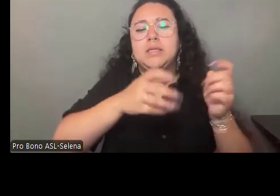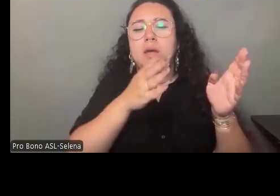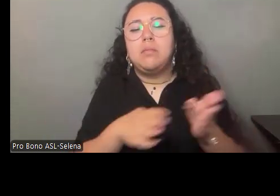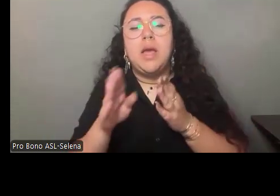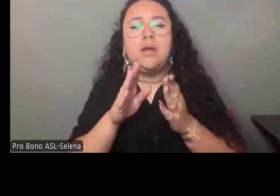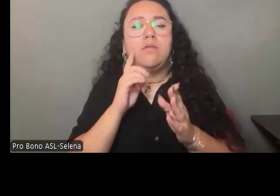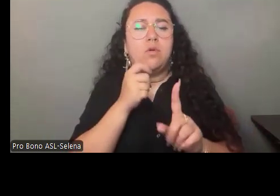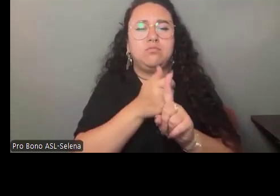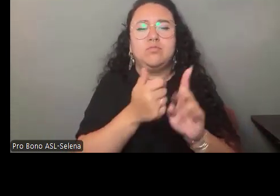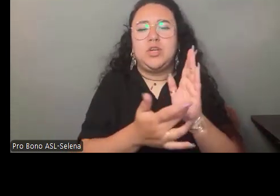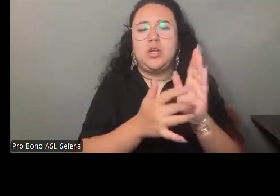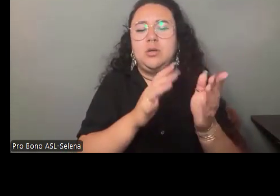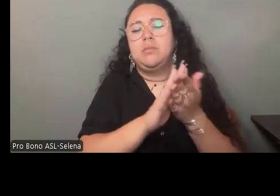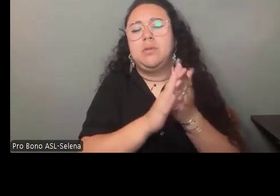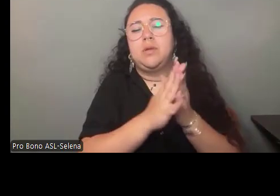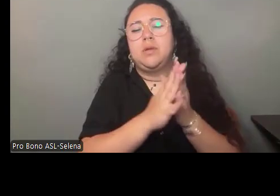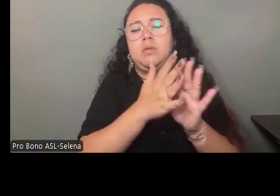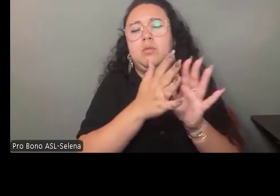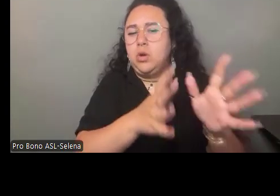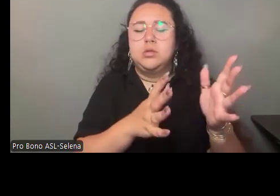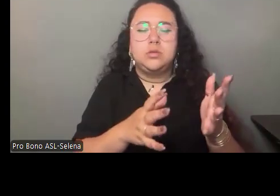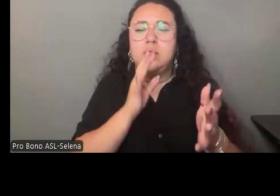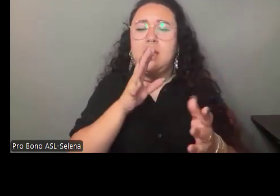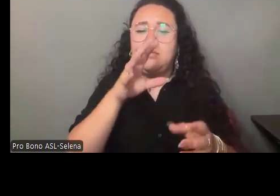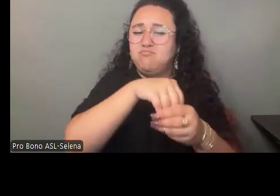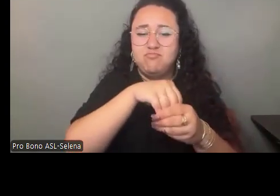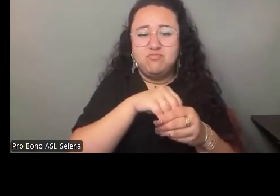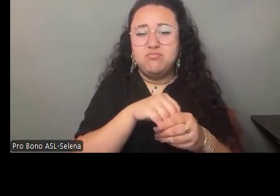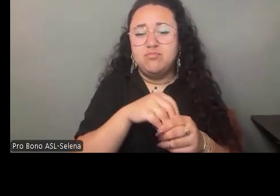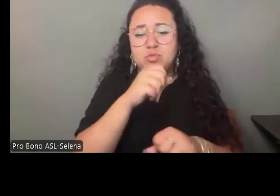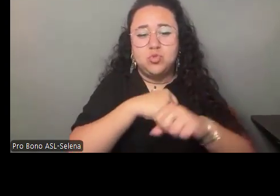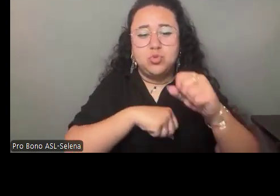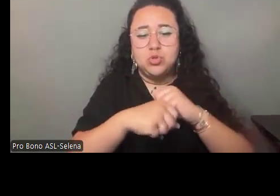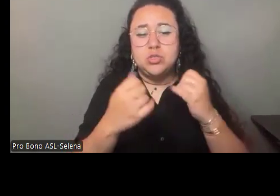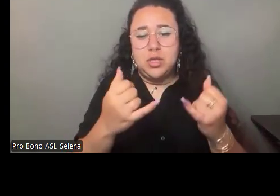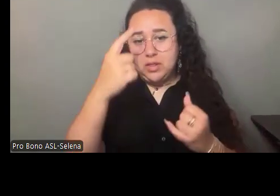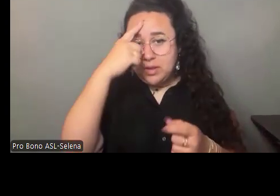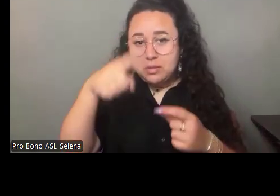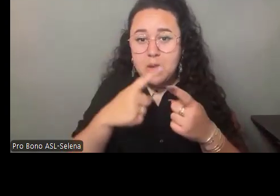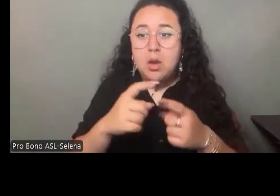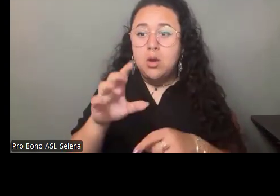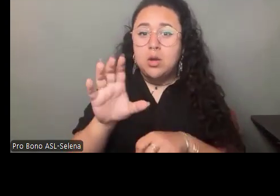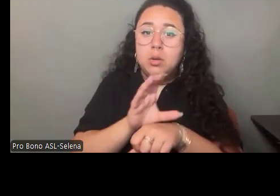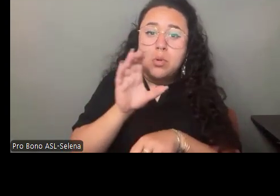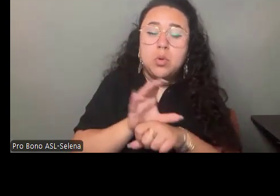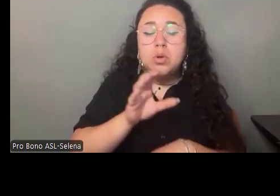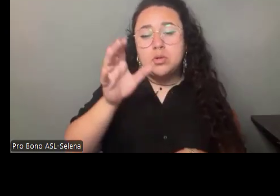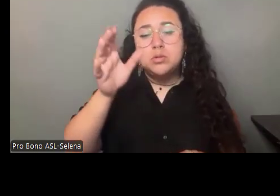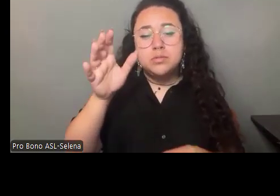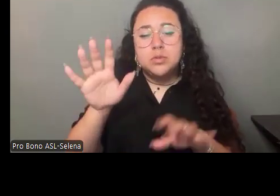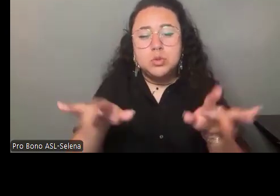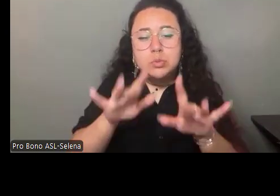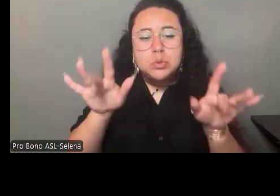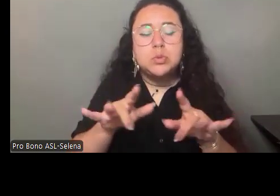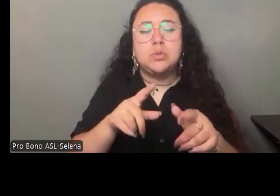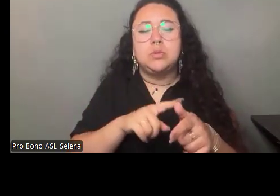our technological infrastructure today. We think about this with different computers and cell phones, and companies who will no longer let